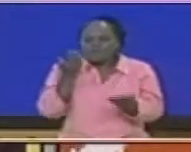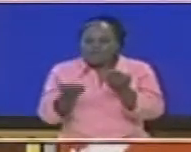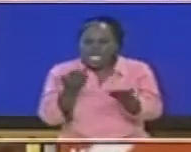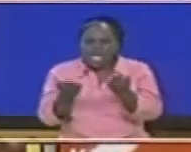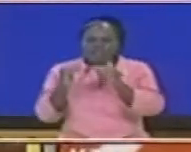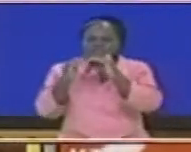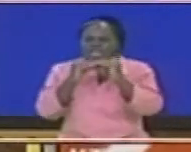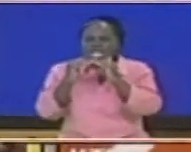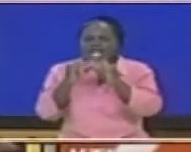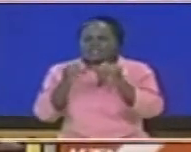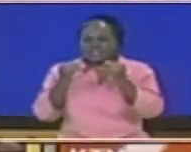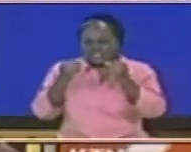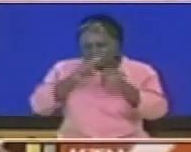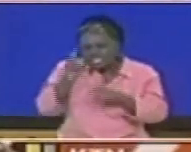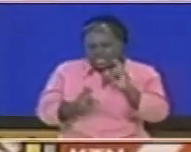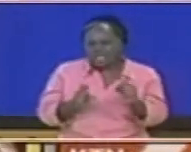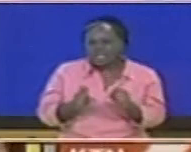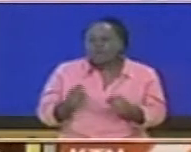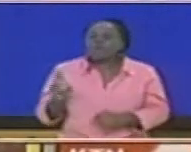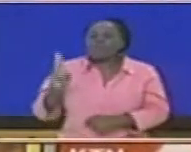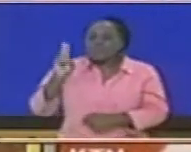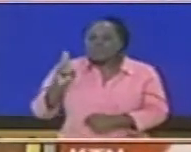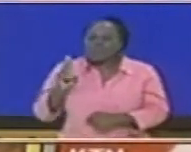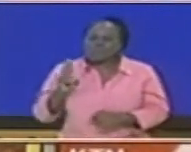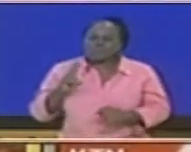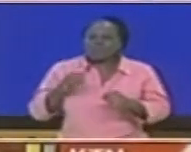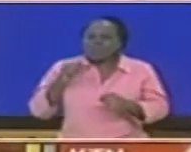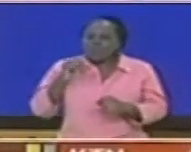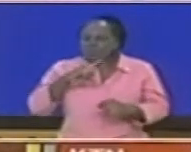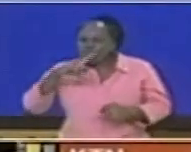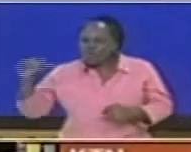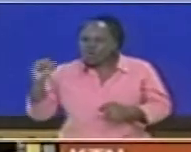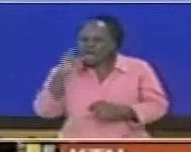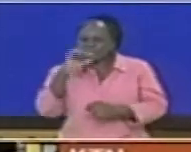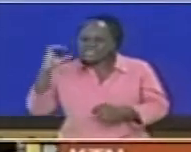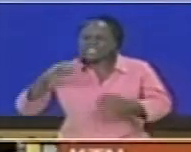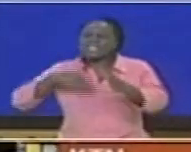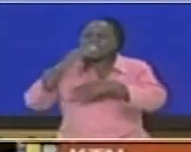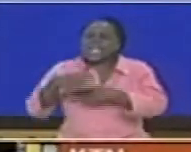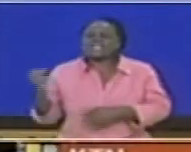trial. Rais Kenyatta anatarajia kwenda mjini Hague kule Uholanzi Februari mwaka ujao, wakati ambapo kesi dhidi